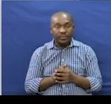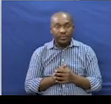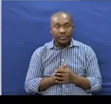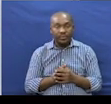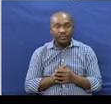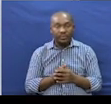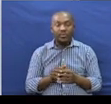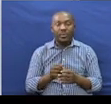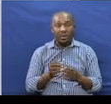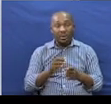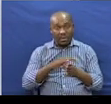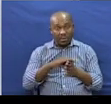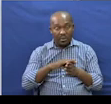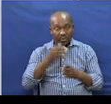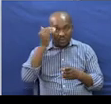of